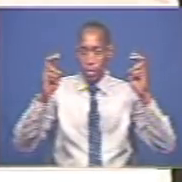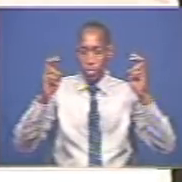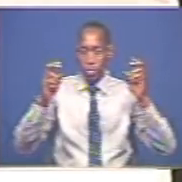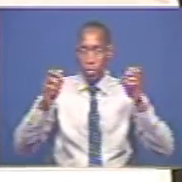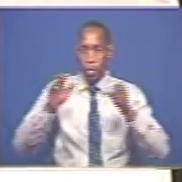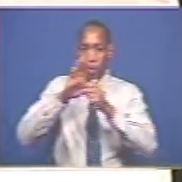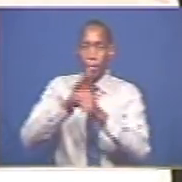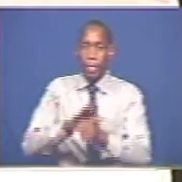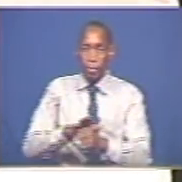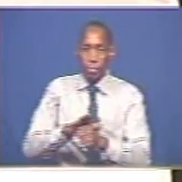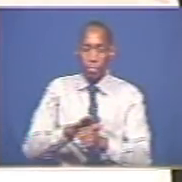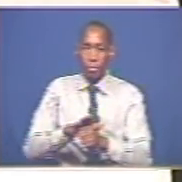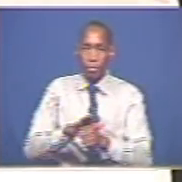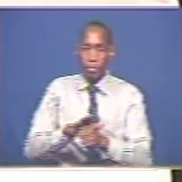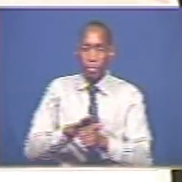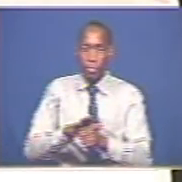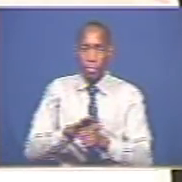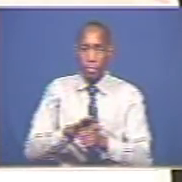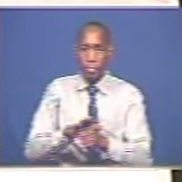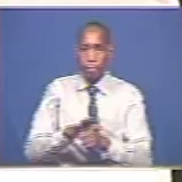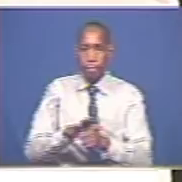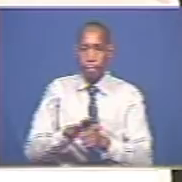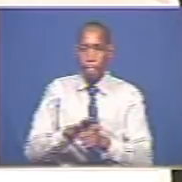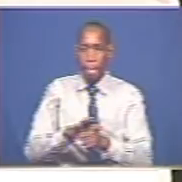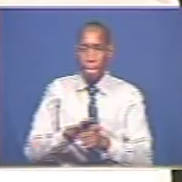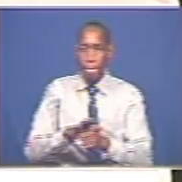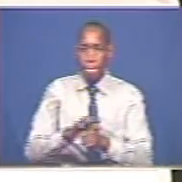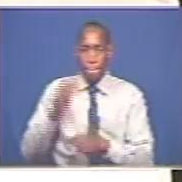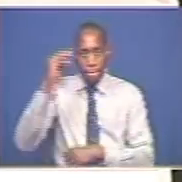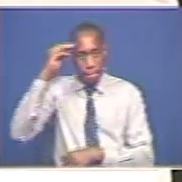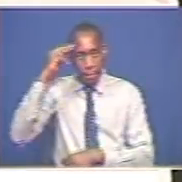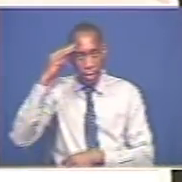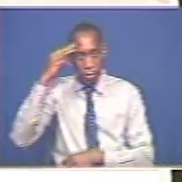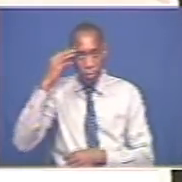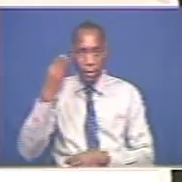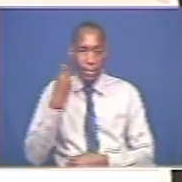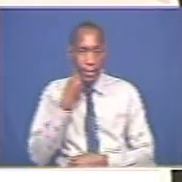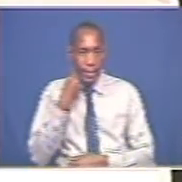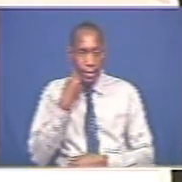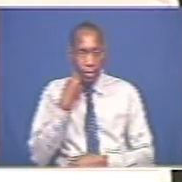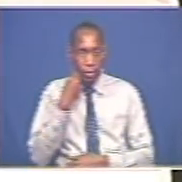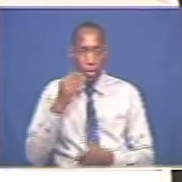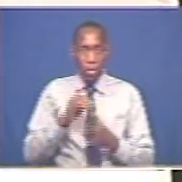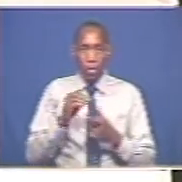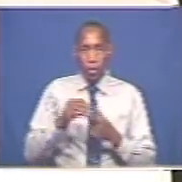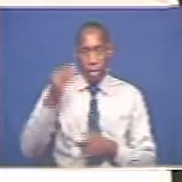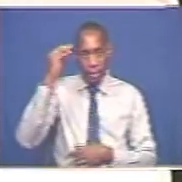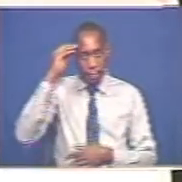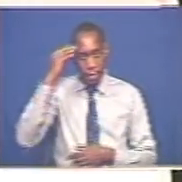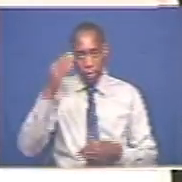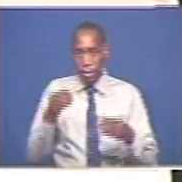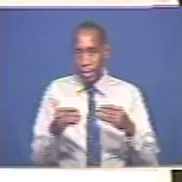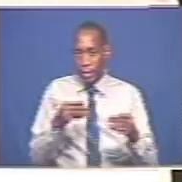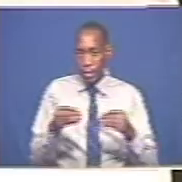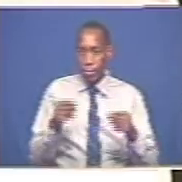stigmatization yeah. for, say, mental illnesses or mental disorders. Mm-hmm. Today, if